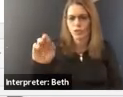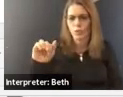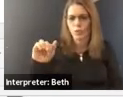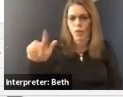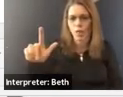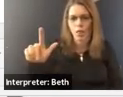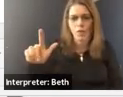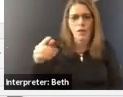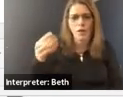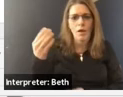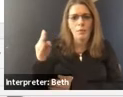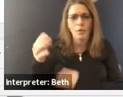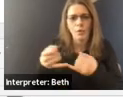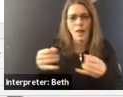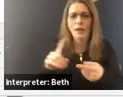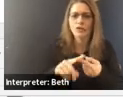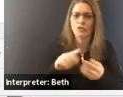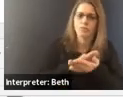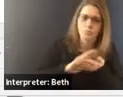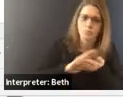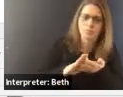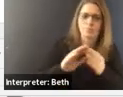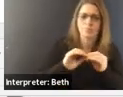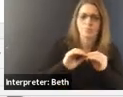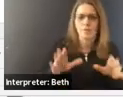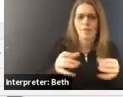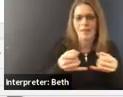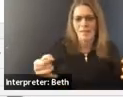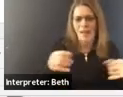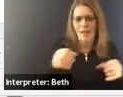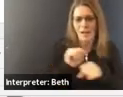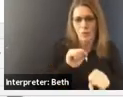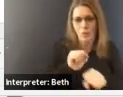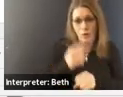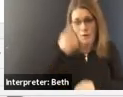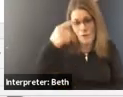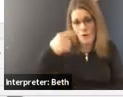clean line work. To me, this is the critical part.